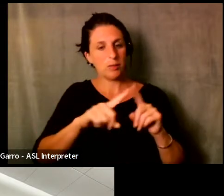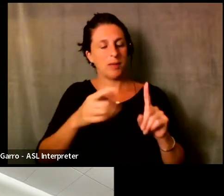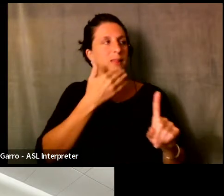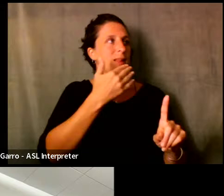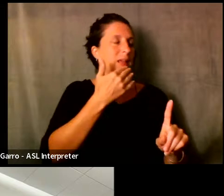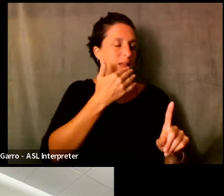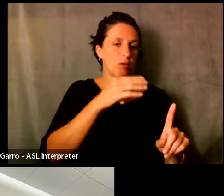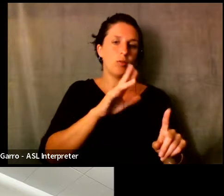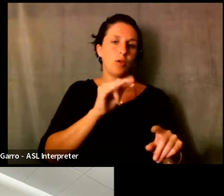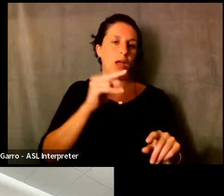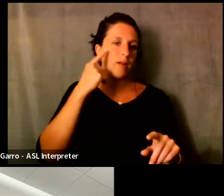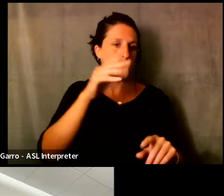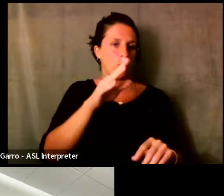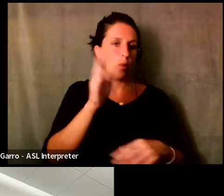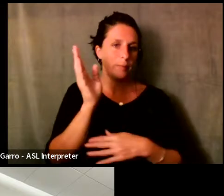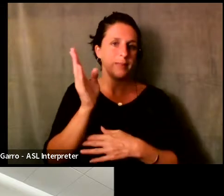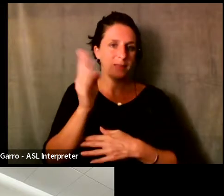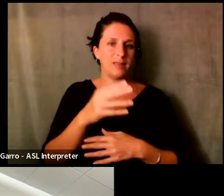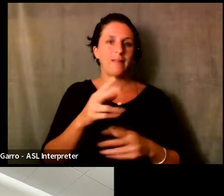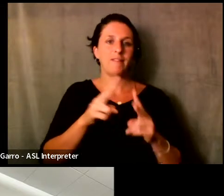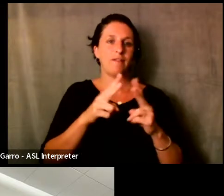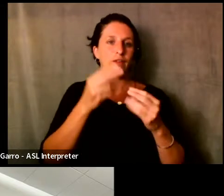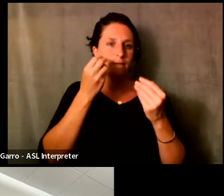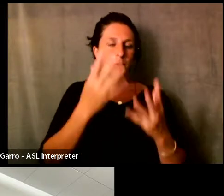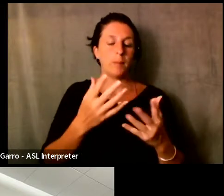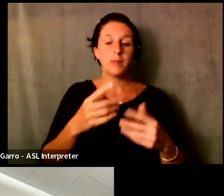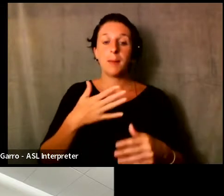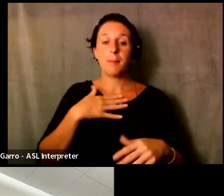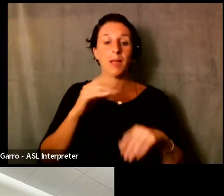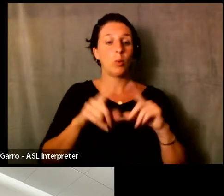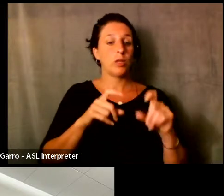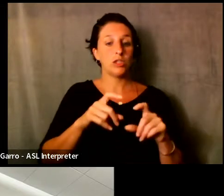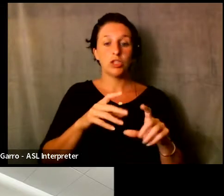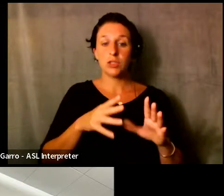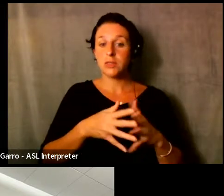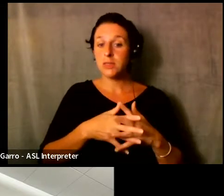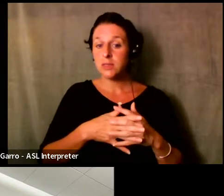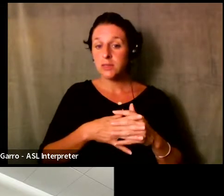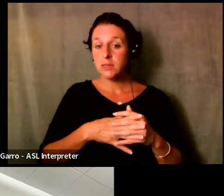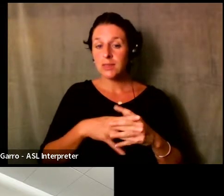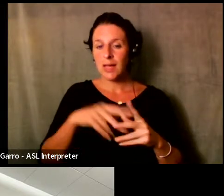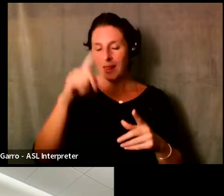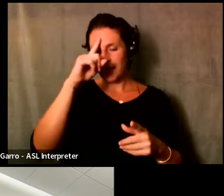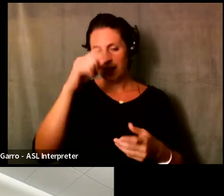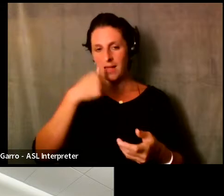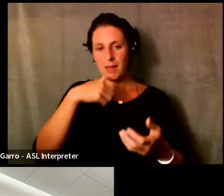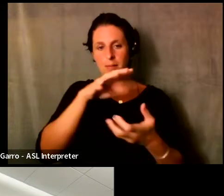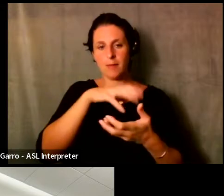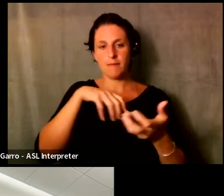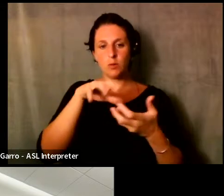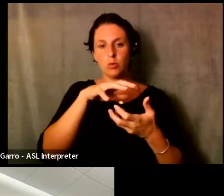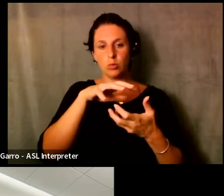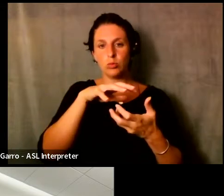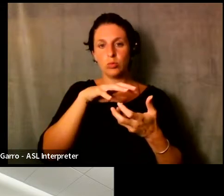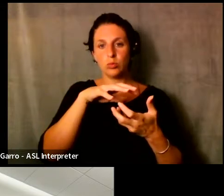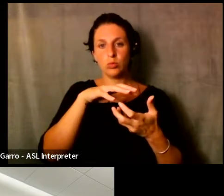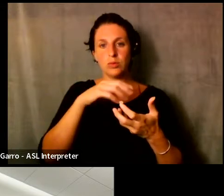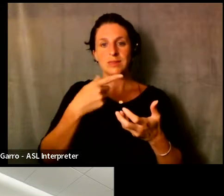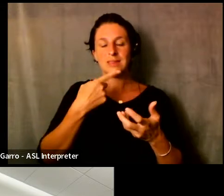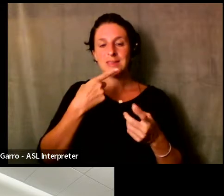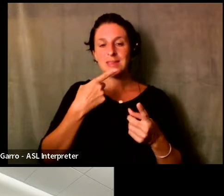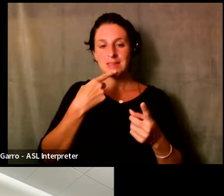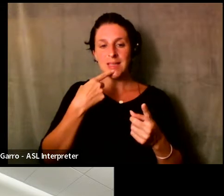very, very informative. My question is, I think I'm confused about, it says